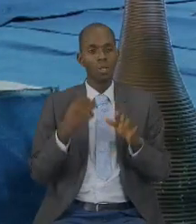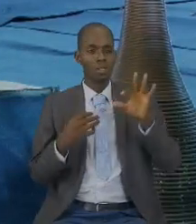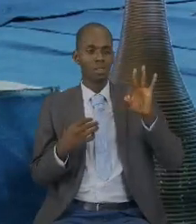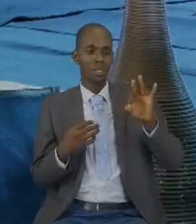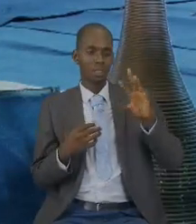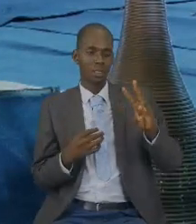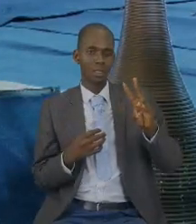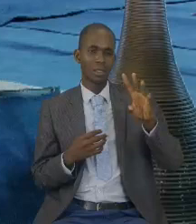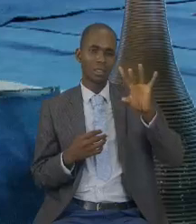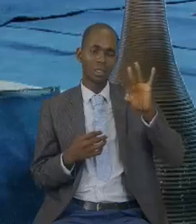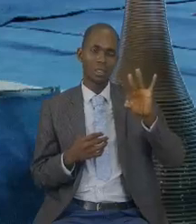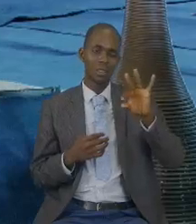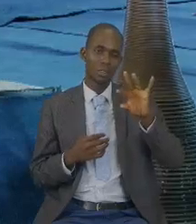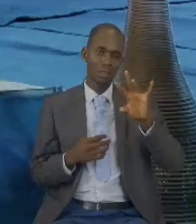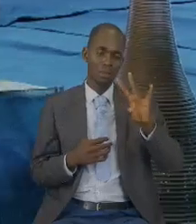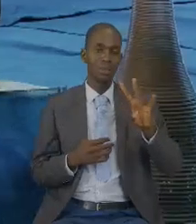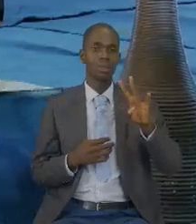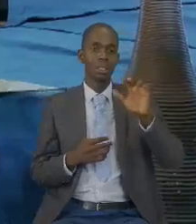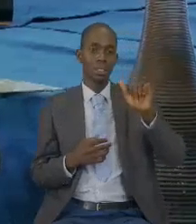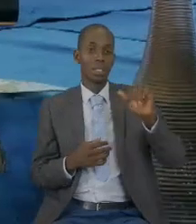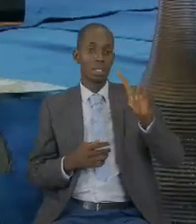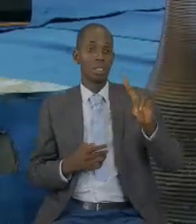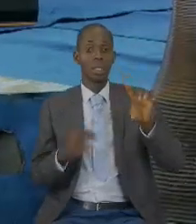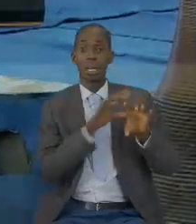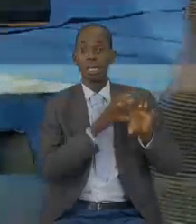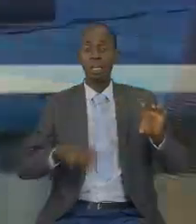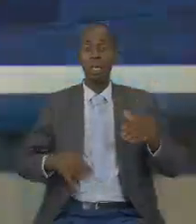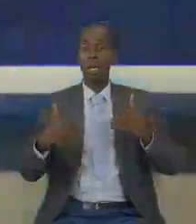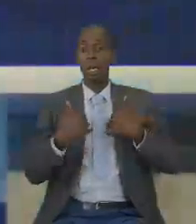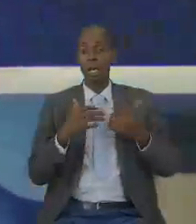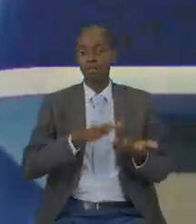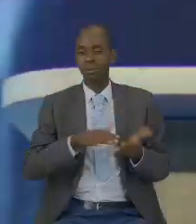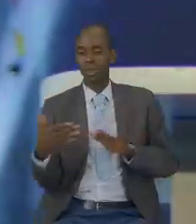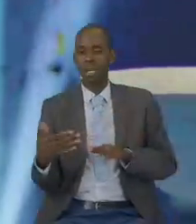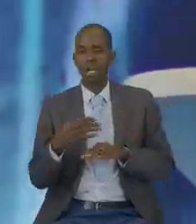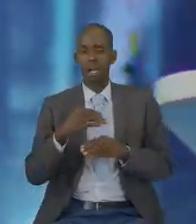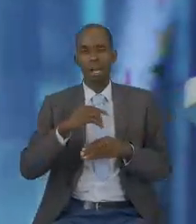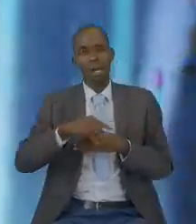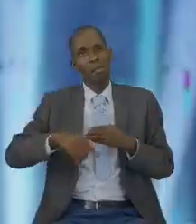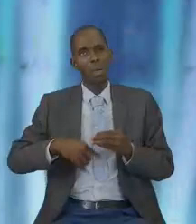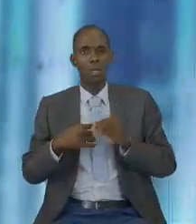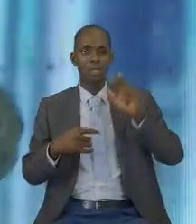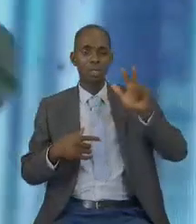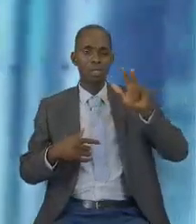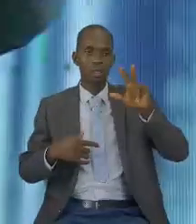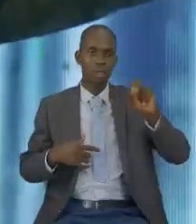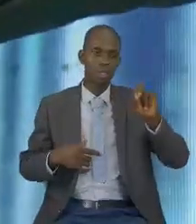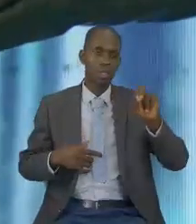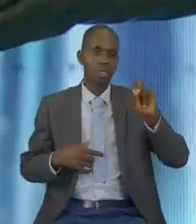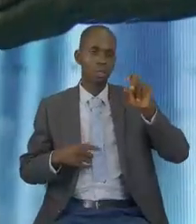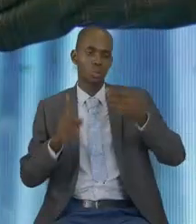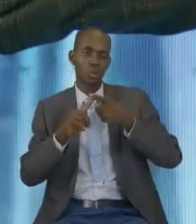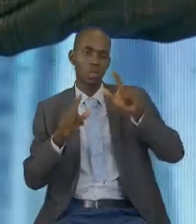95, 96 AD. And Christ had died around 30, 34 AD.